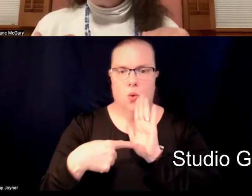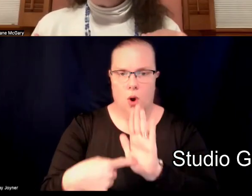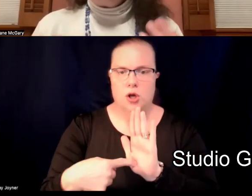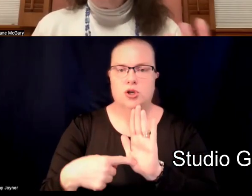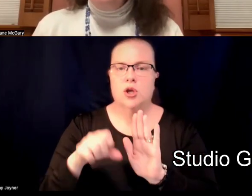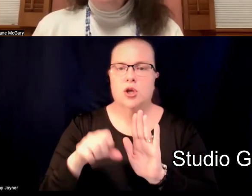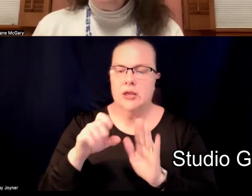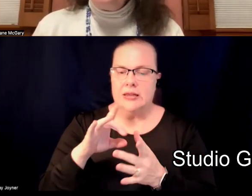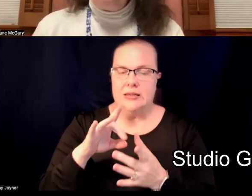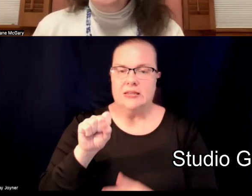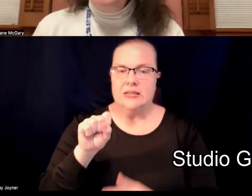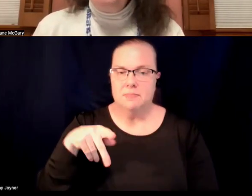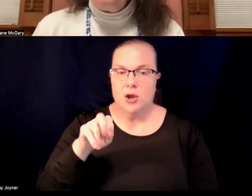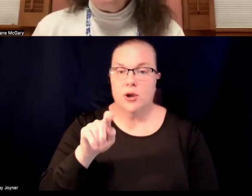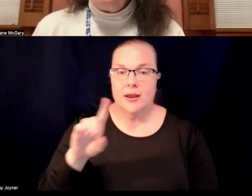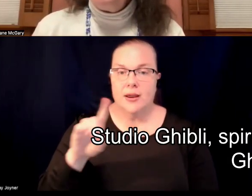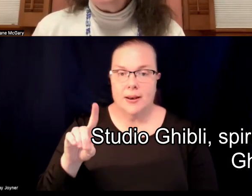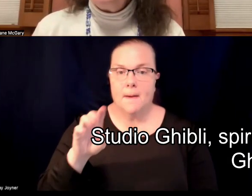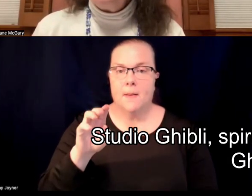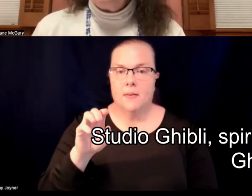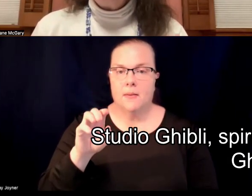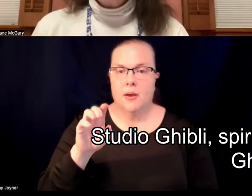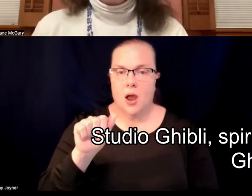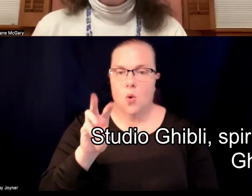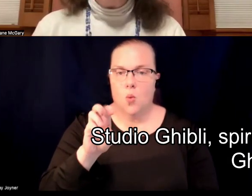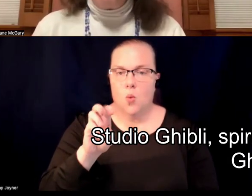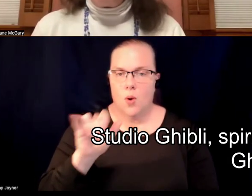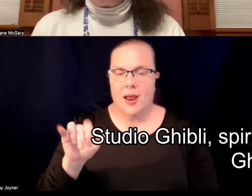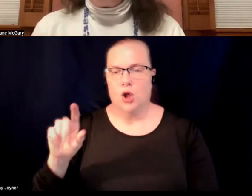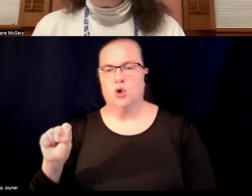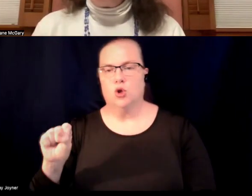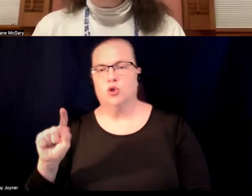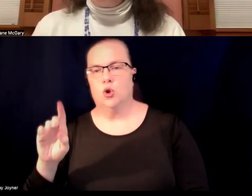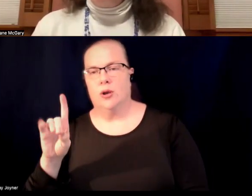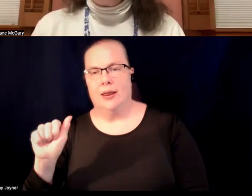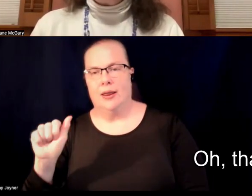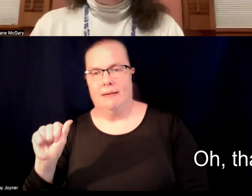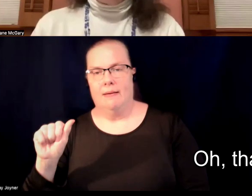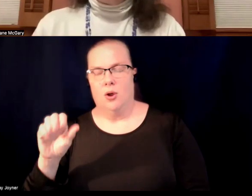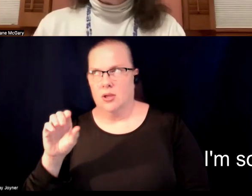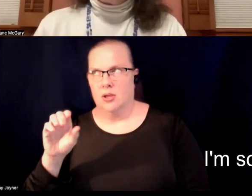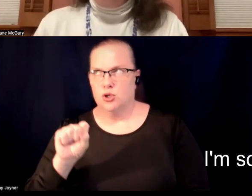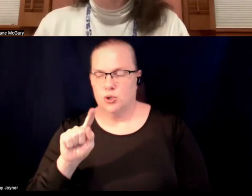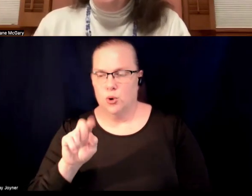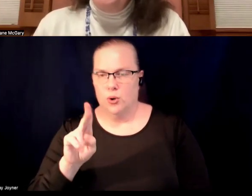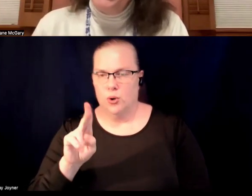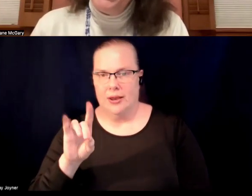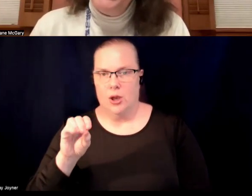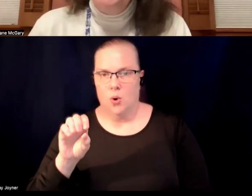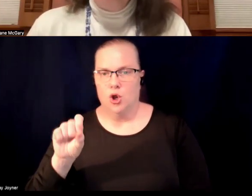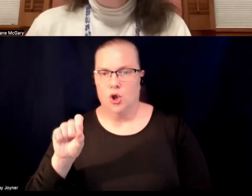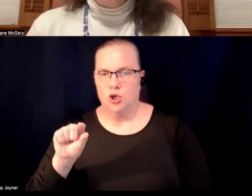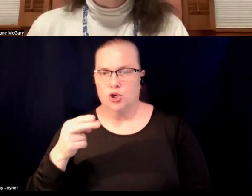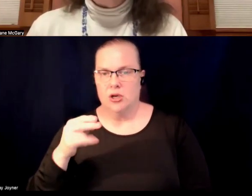Studio Ghibli? Studio Ghibli, yeah. Spirited Away by Studio Ghibli. Oh, thank you. I'm so sorry.